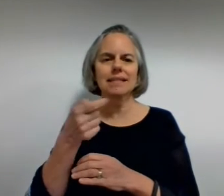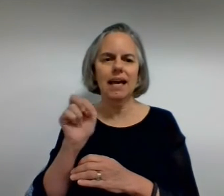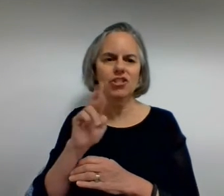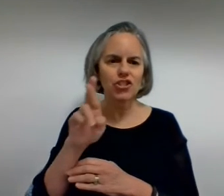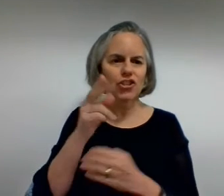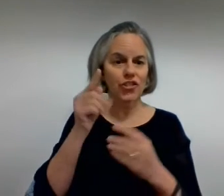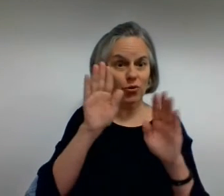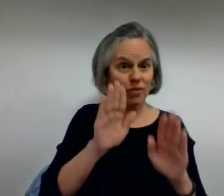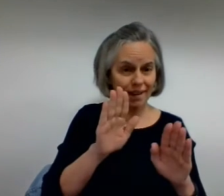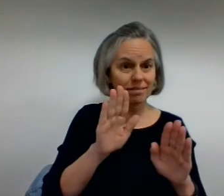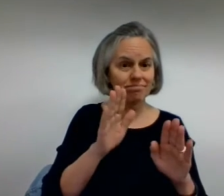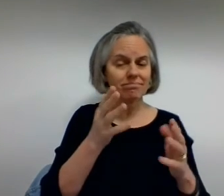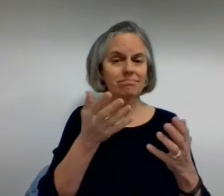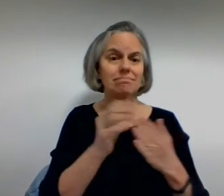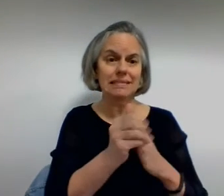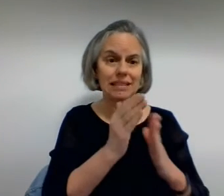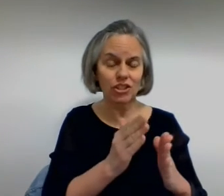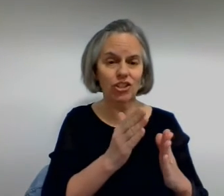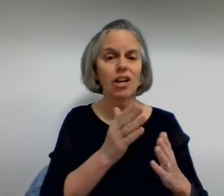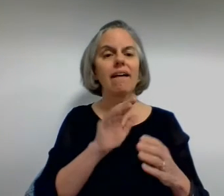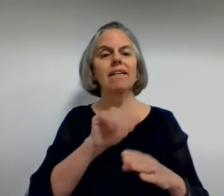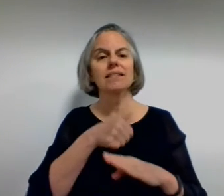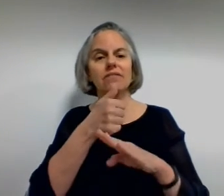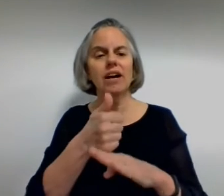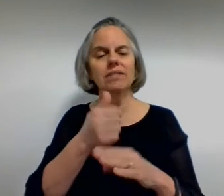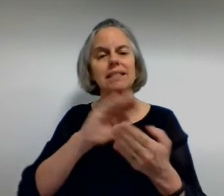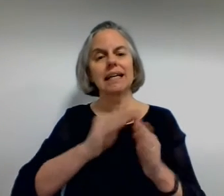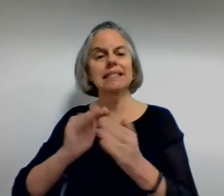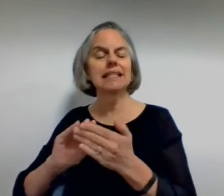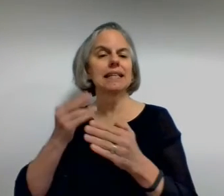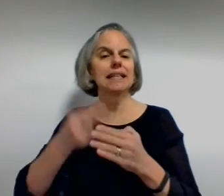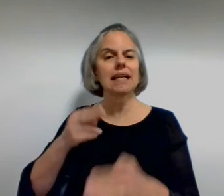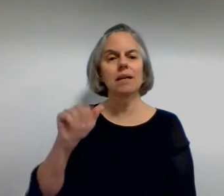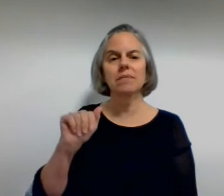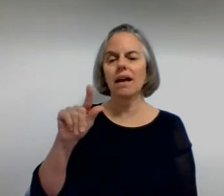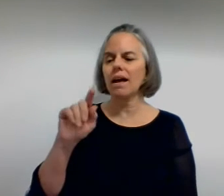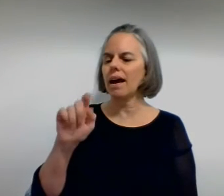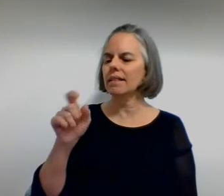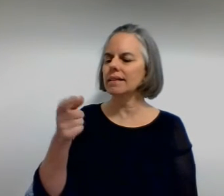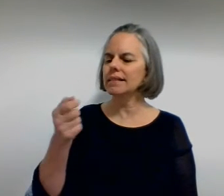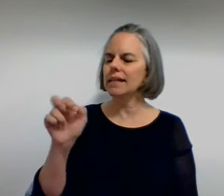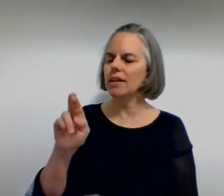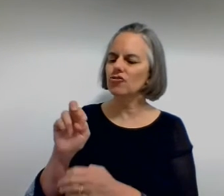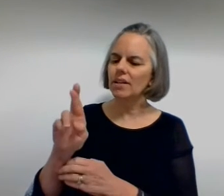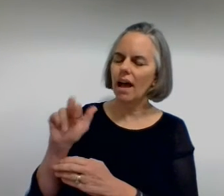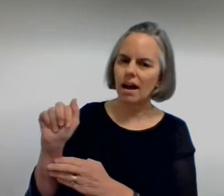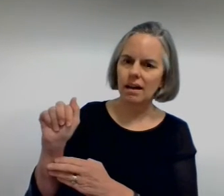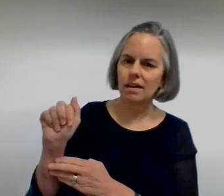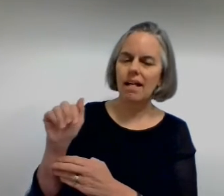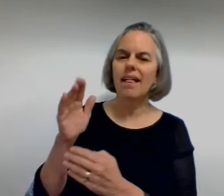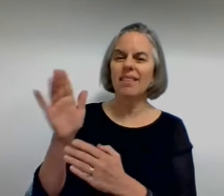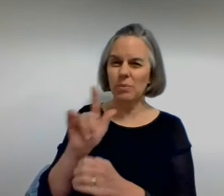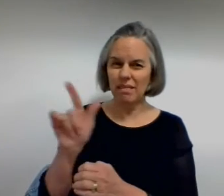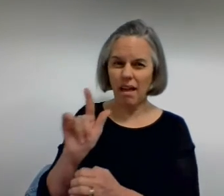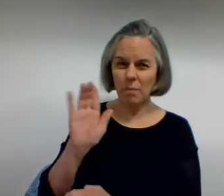was the capital. It's the biggest city of ancient times. And there was a library there that housed all